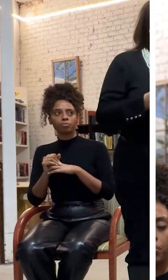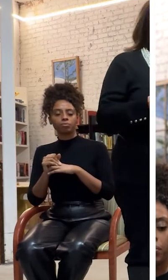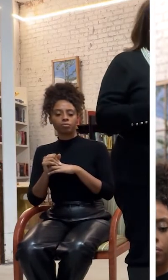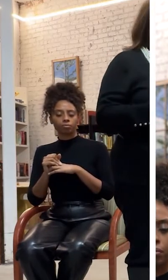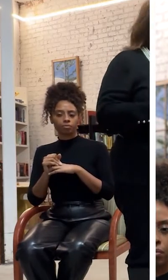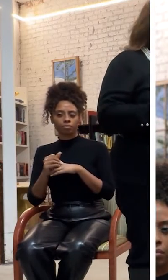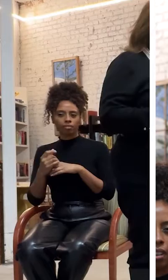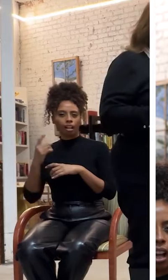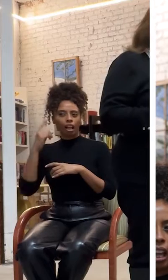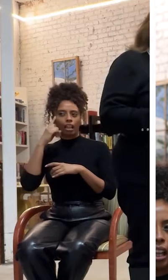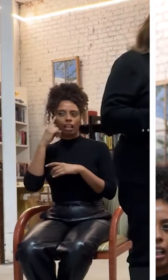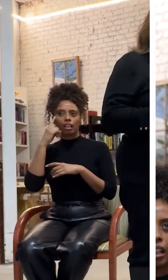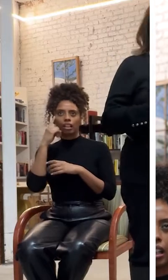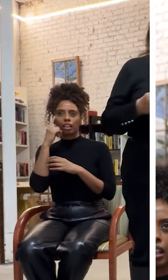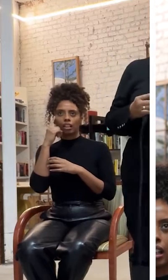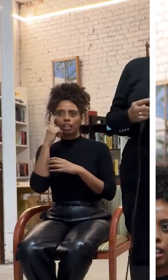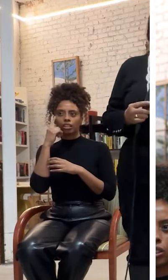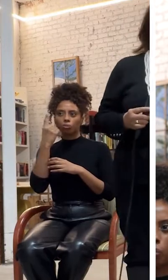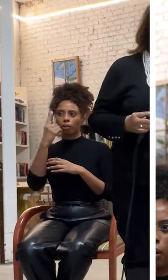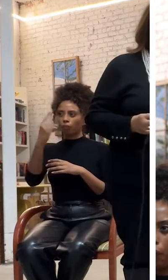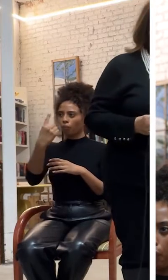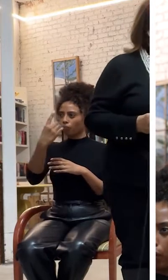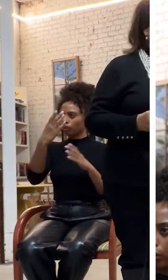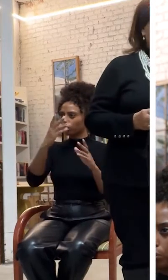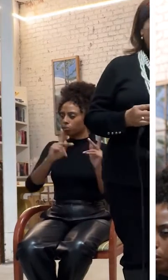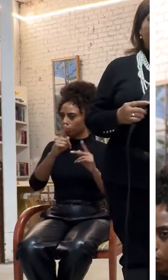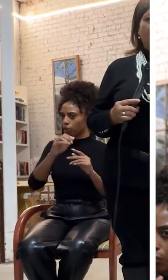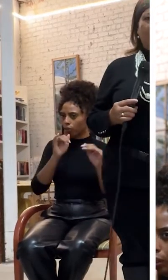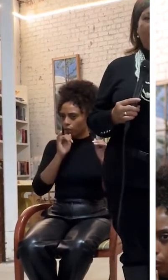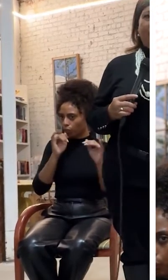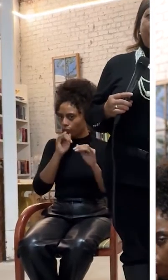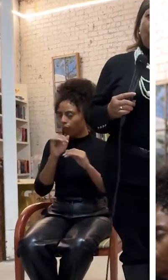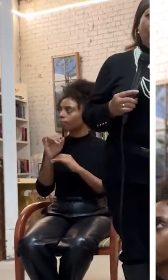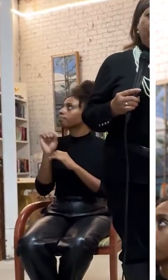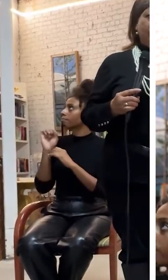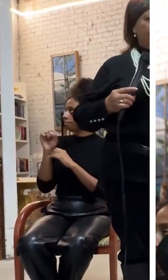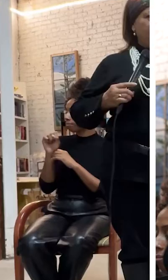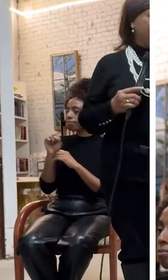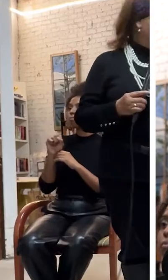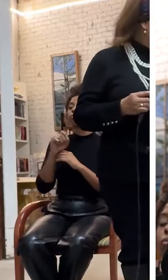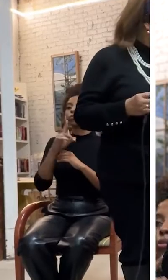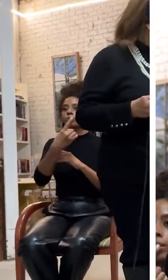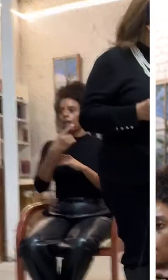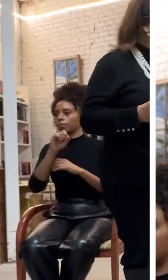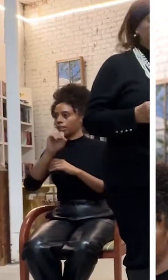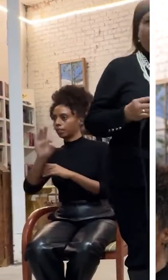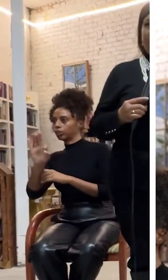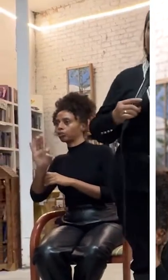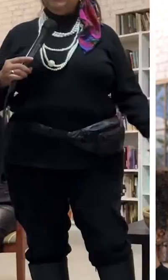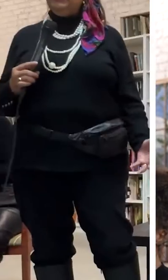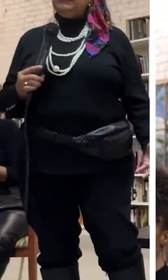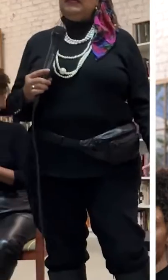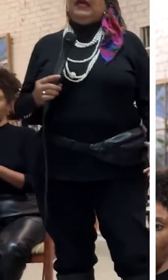I think I was one of the first people that you interviewed. And he was coming to San Francisco, the